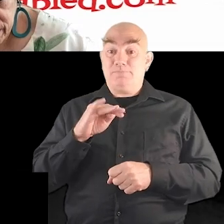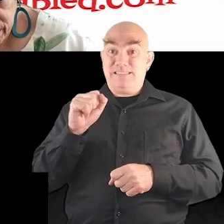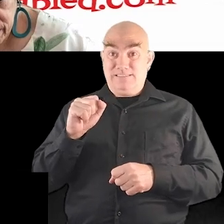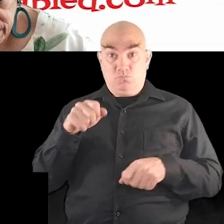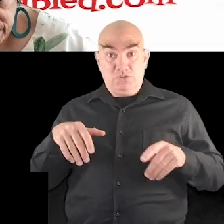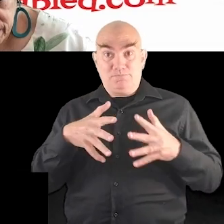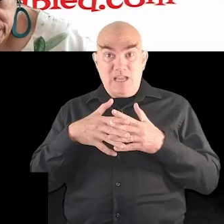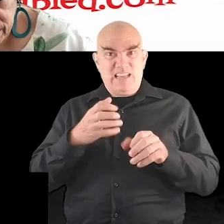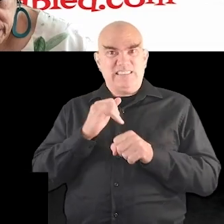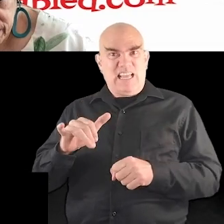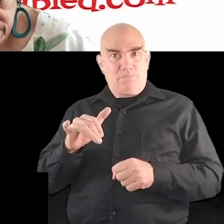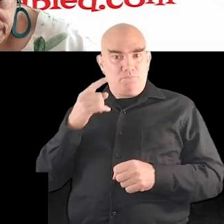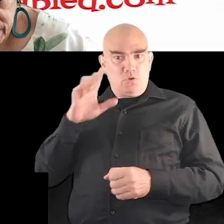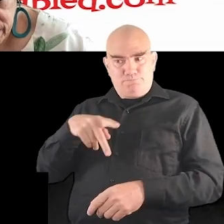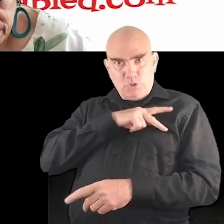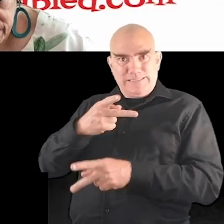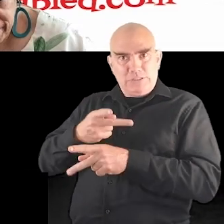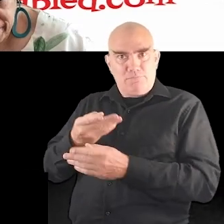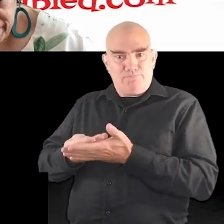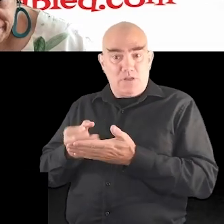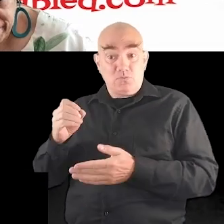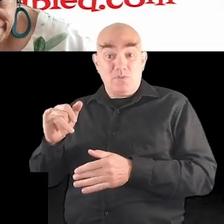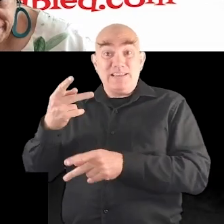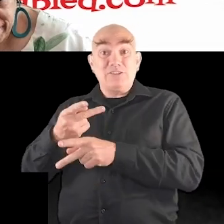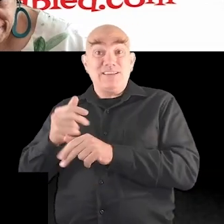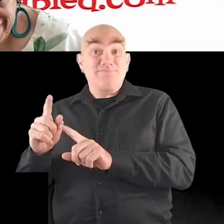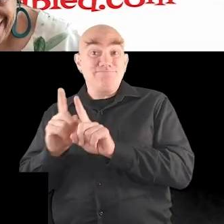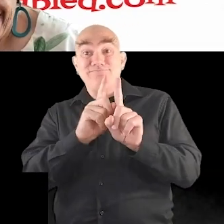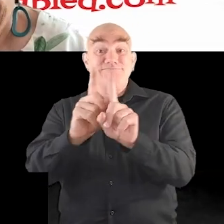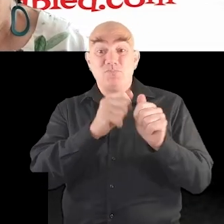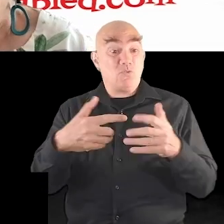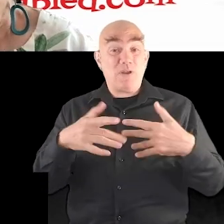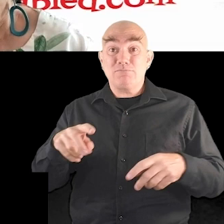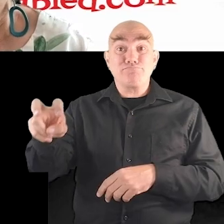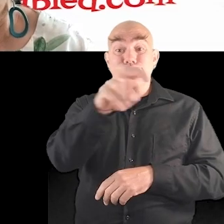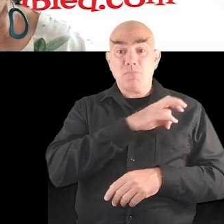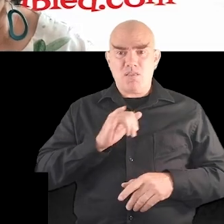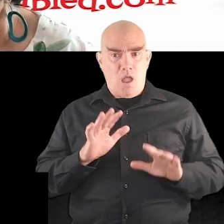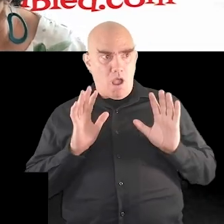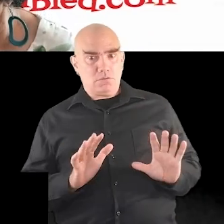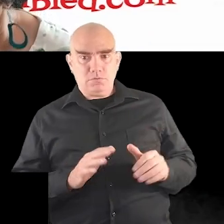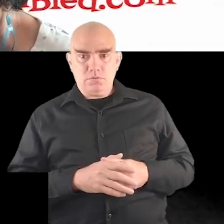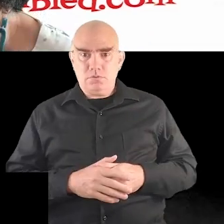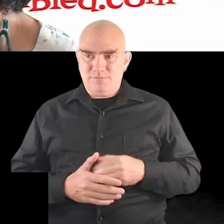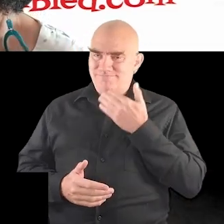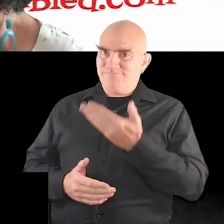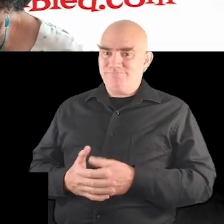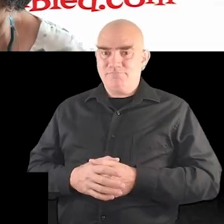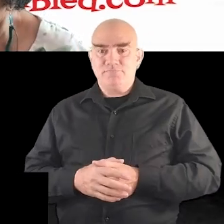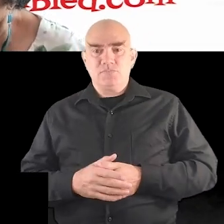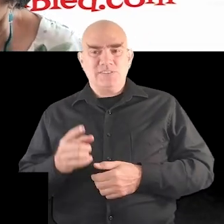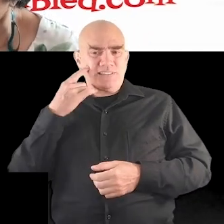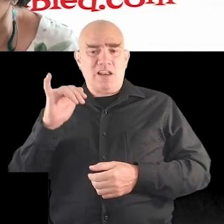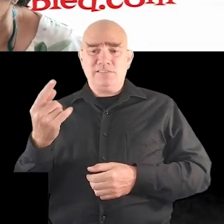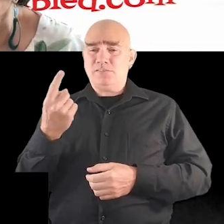her, those funds would then be used to assure that that caretaker can go. That's excellent. Thank